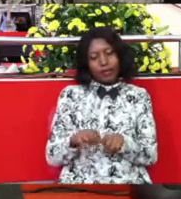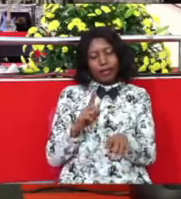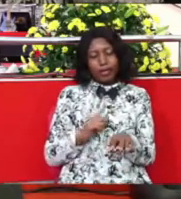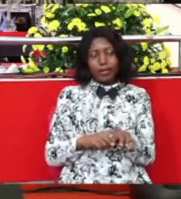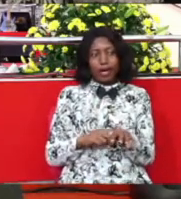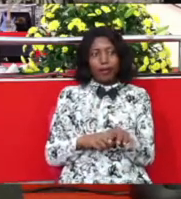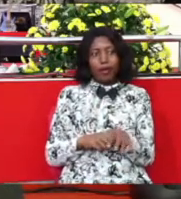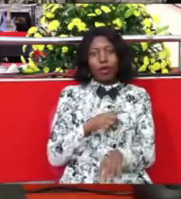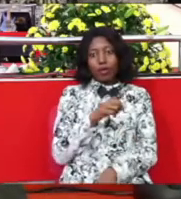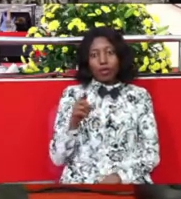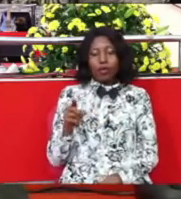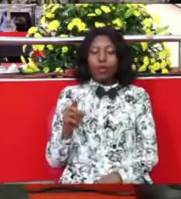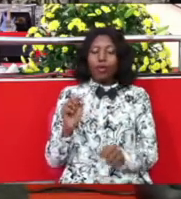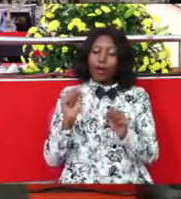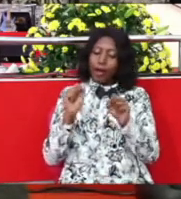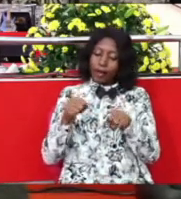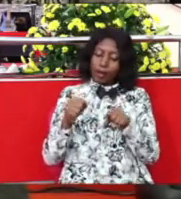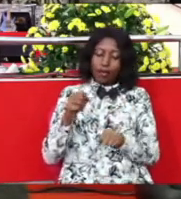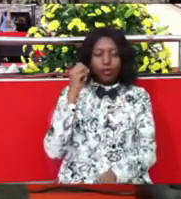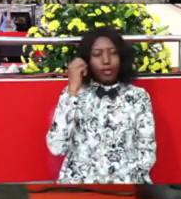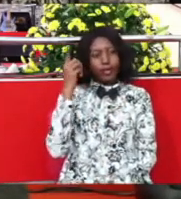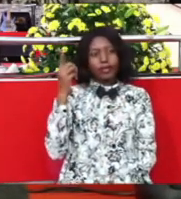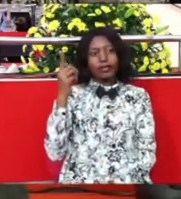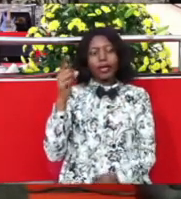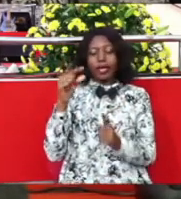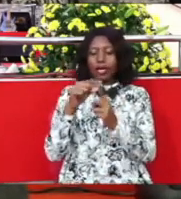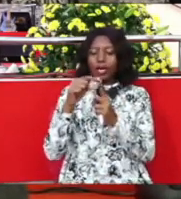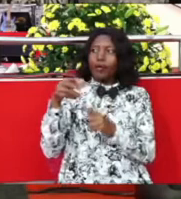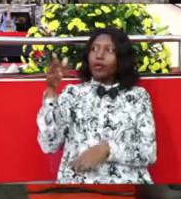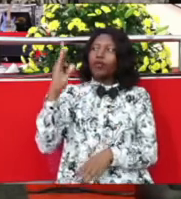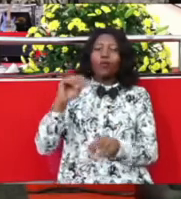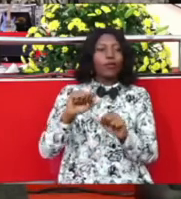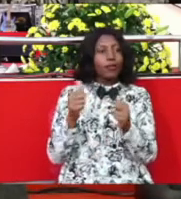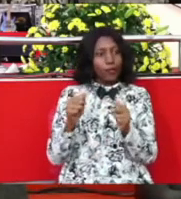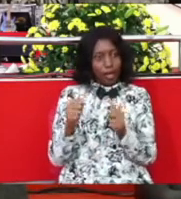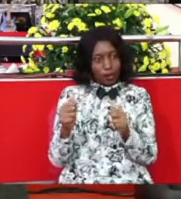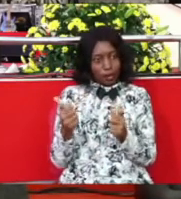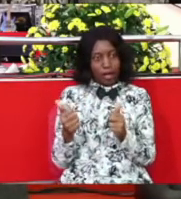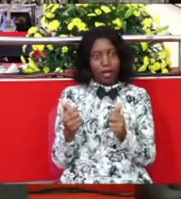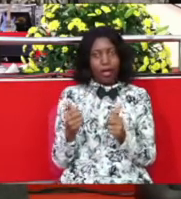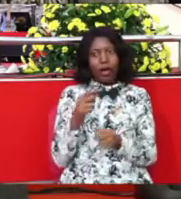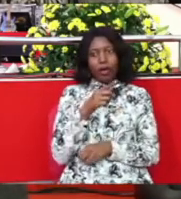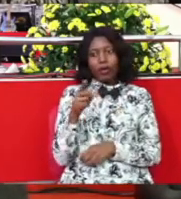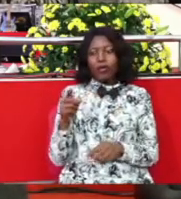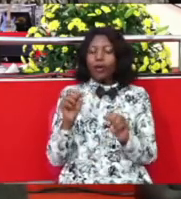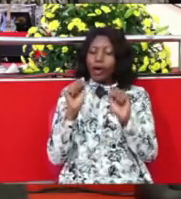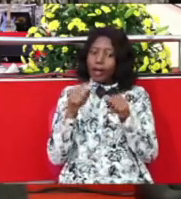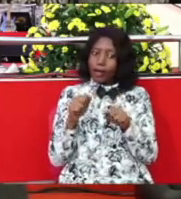so well. Katika wakati huo utaweza kuelewa andiko vyema sana. You are able to understand spiritual reality and